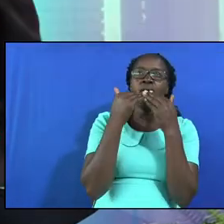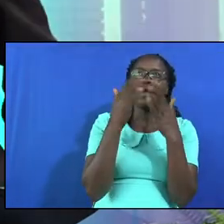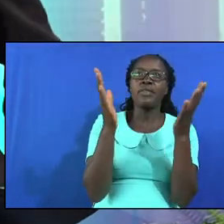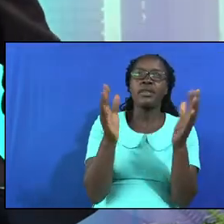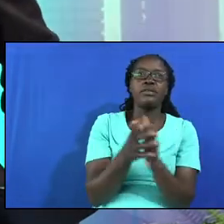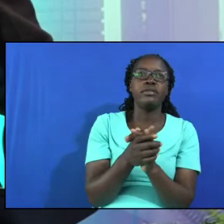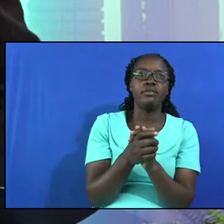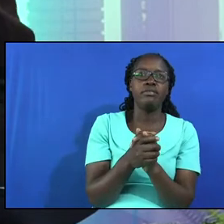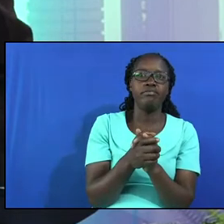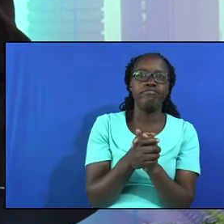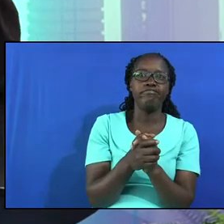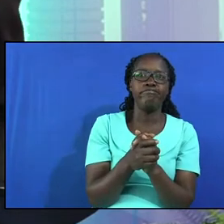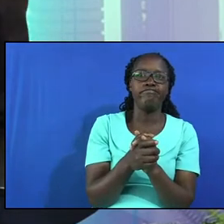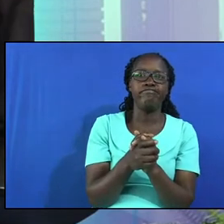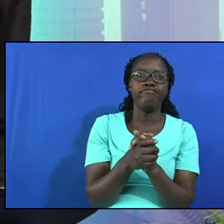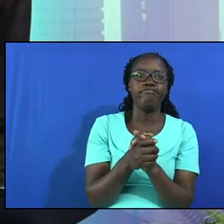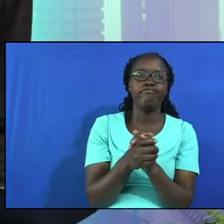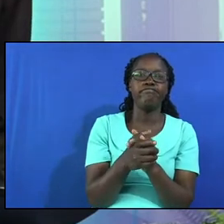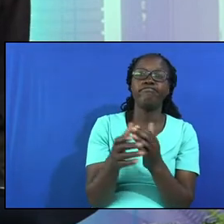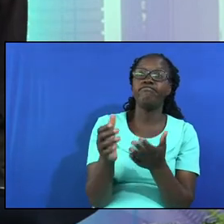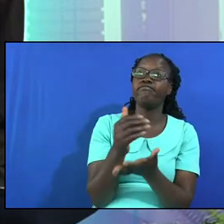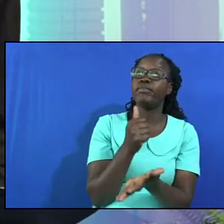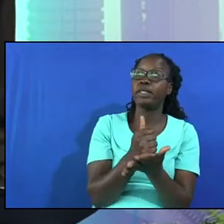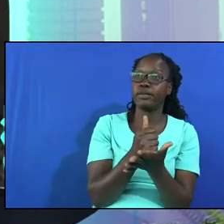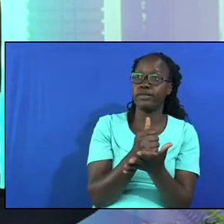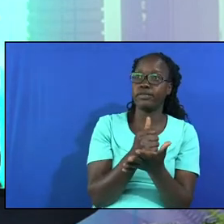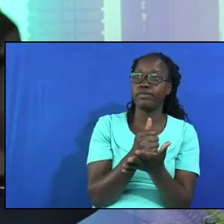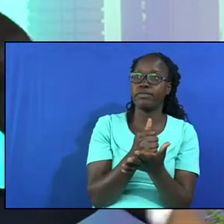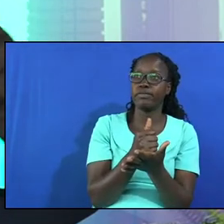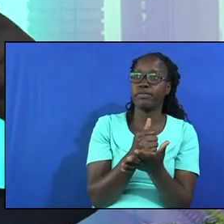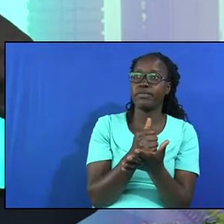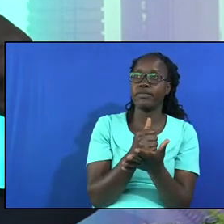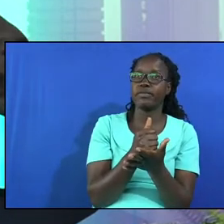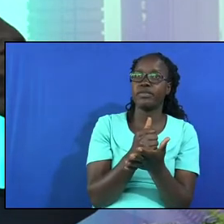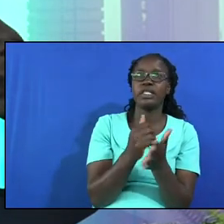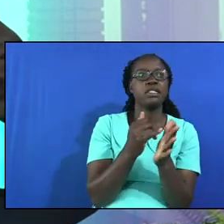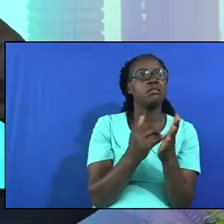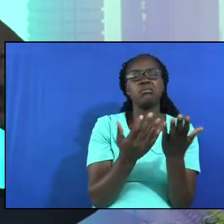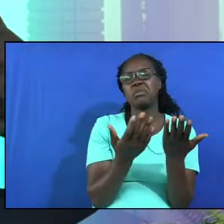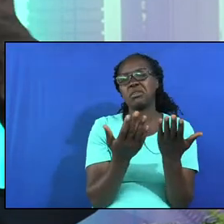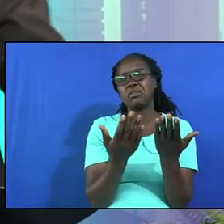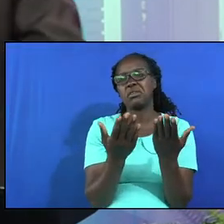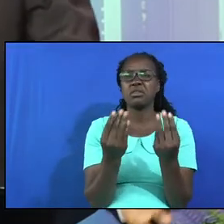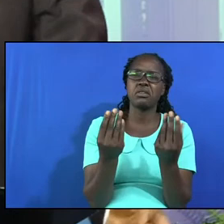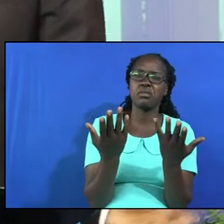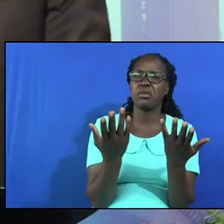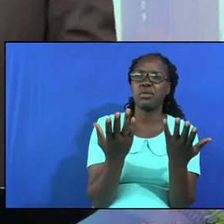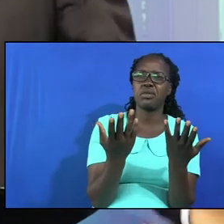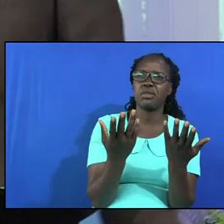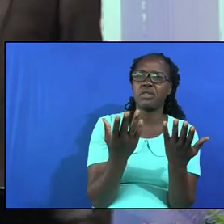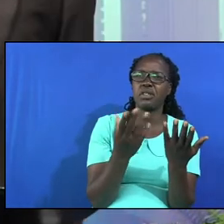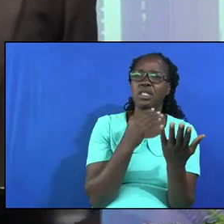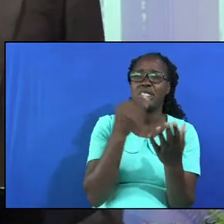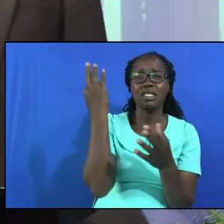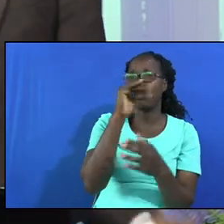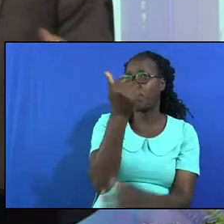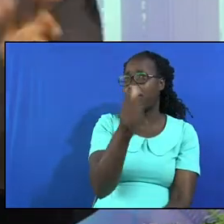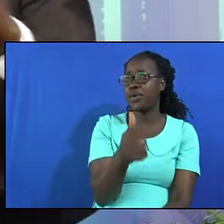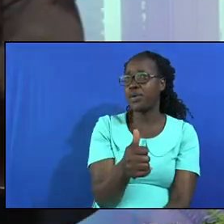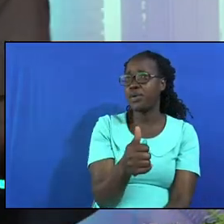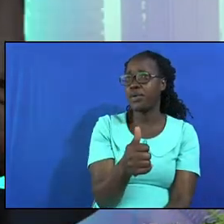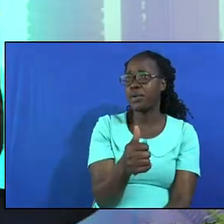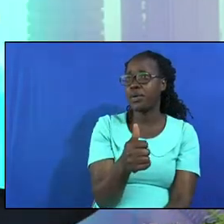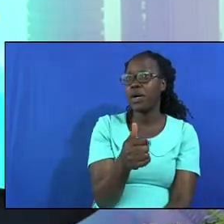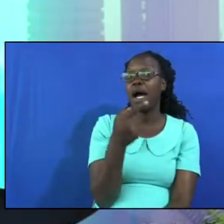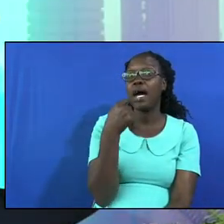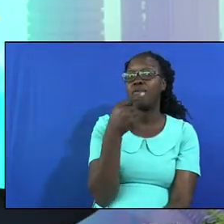worshipped. If we are together, say amen. Amen. This is just a by the way. This is just a by the way. This is not the sermon. I'm